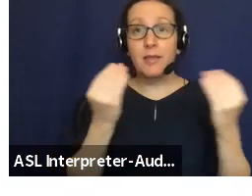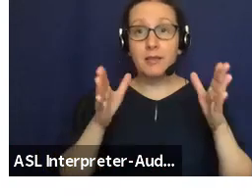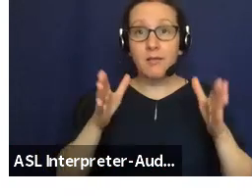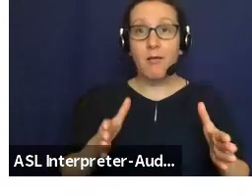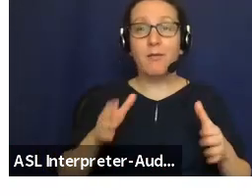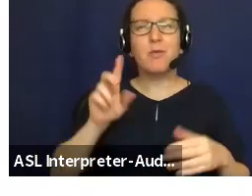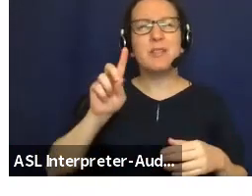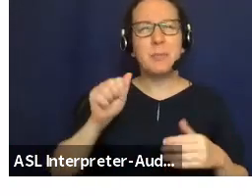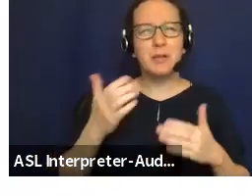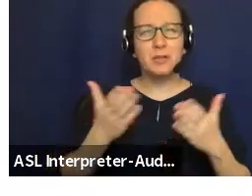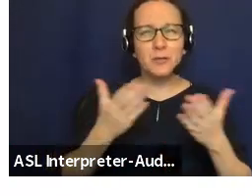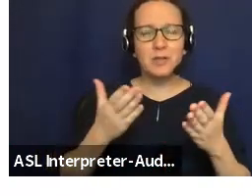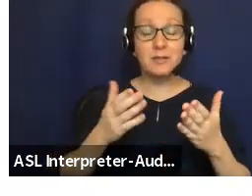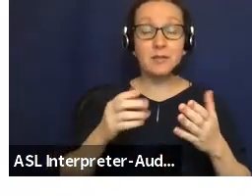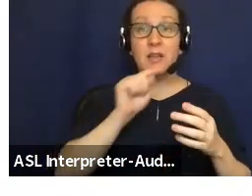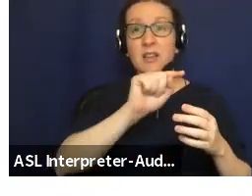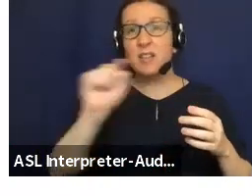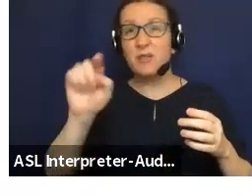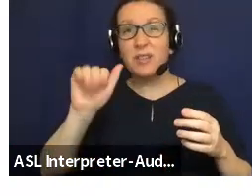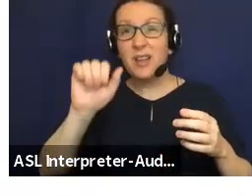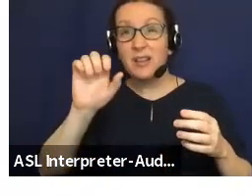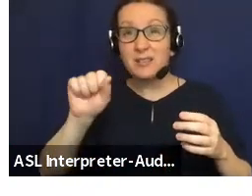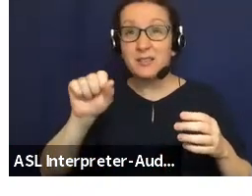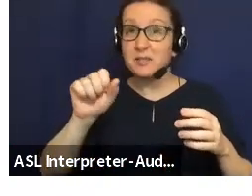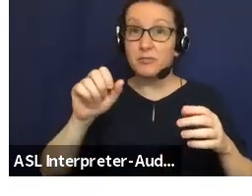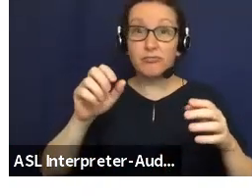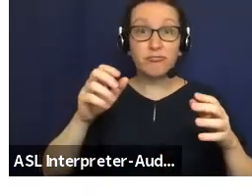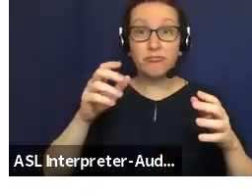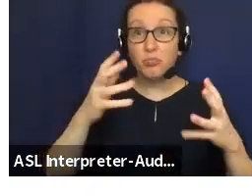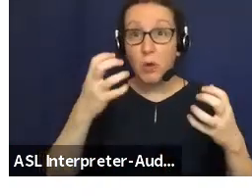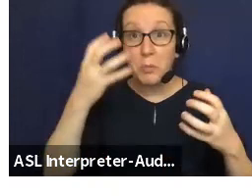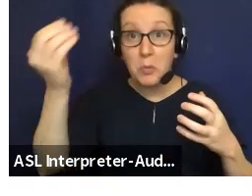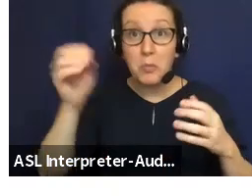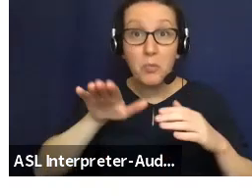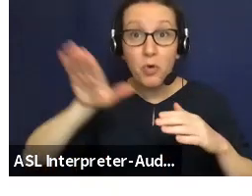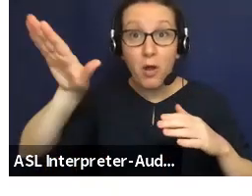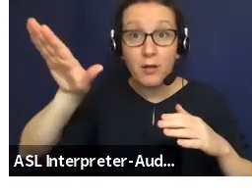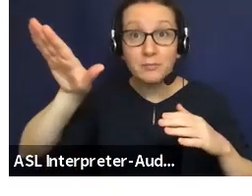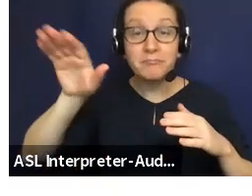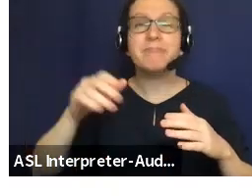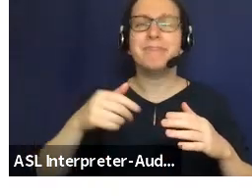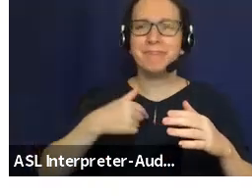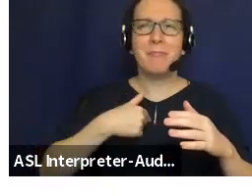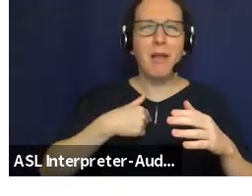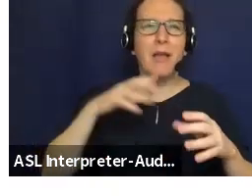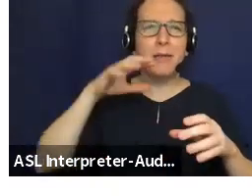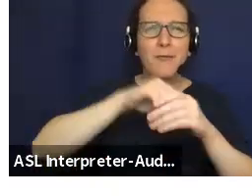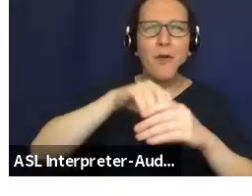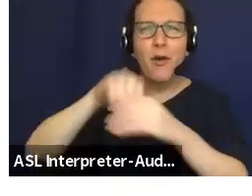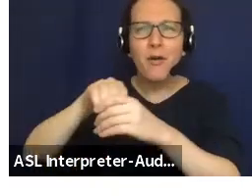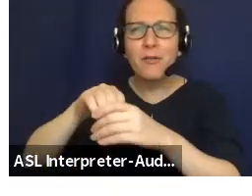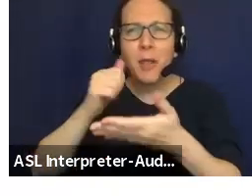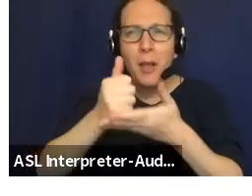different cases to just make students' dream happen. And I'll turn over to my